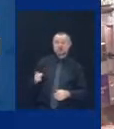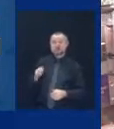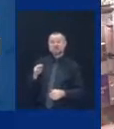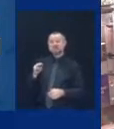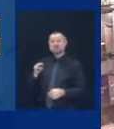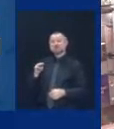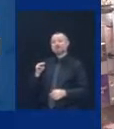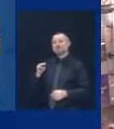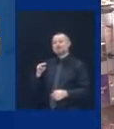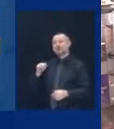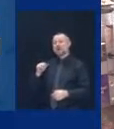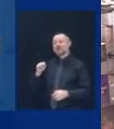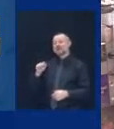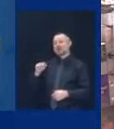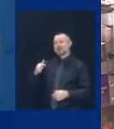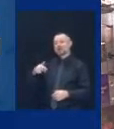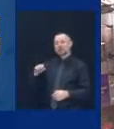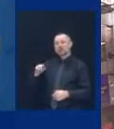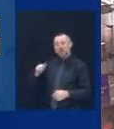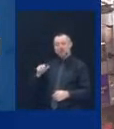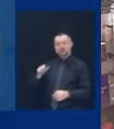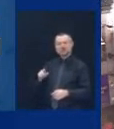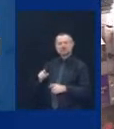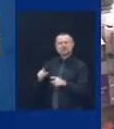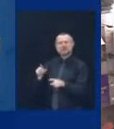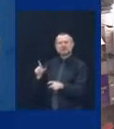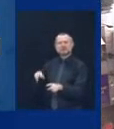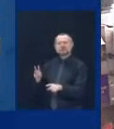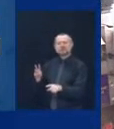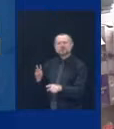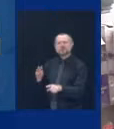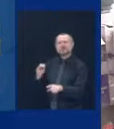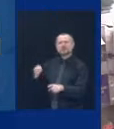return in just a couple moments here on news now from